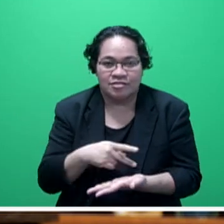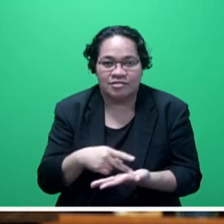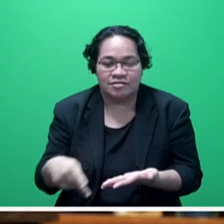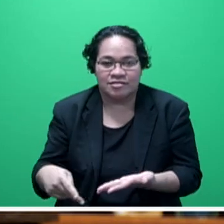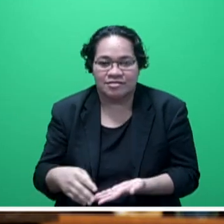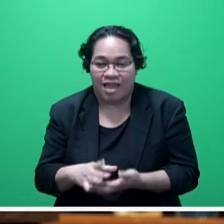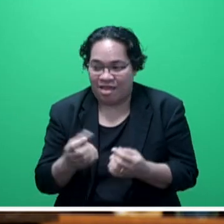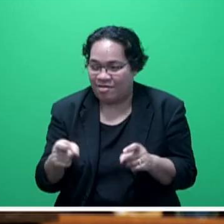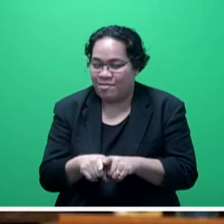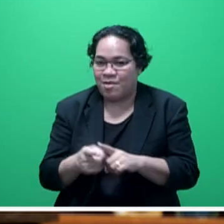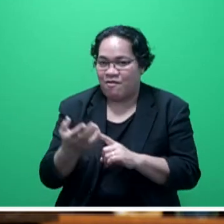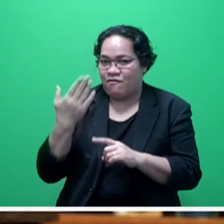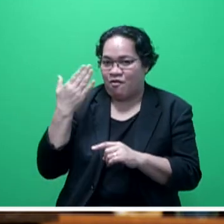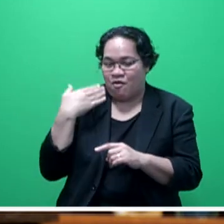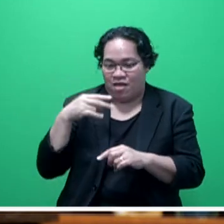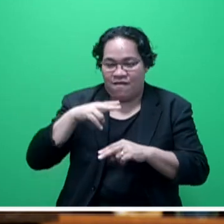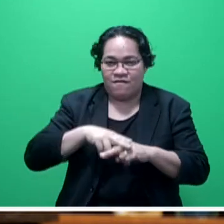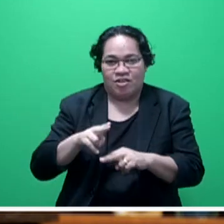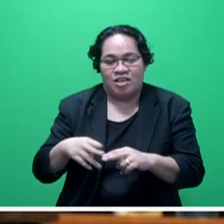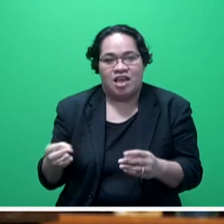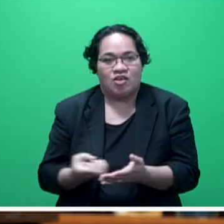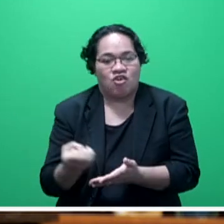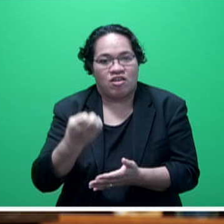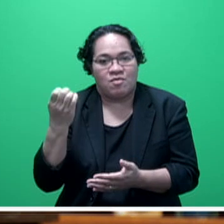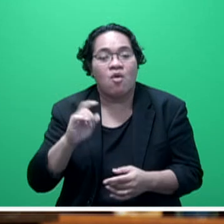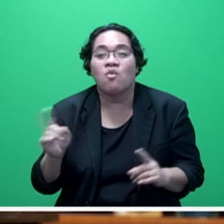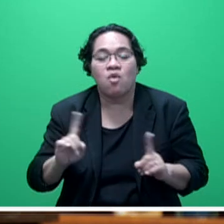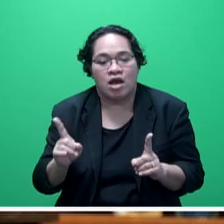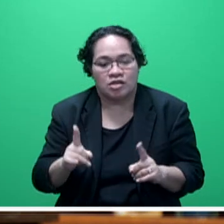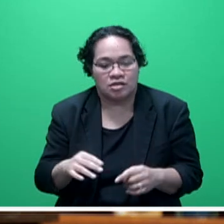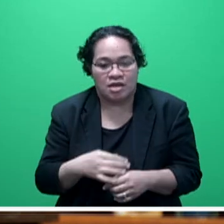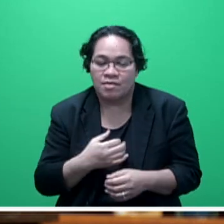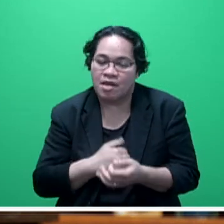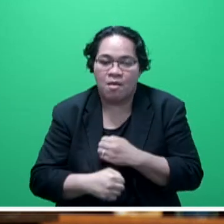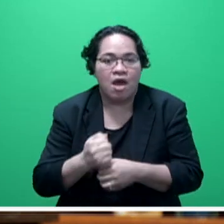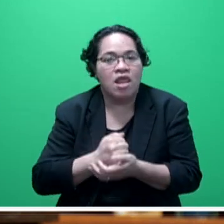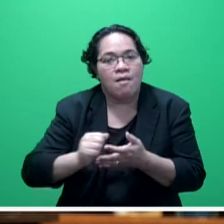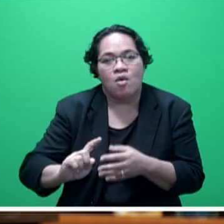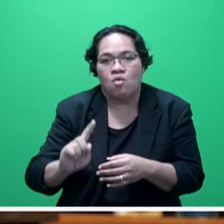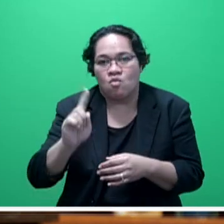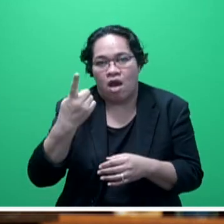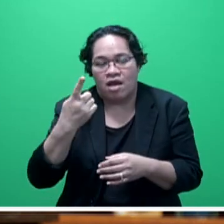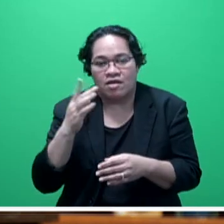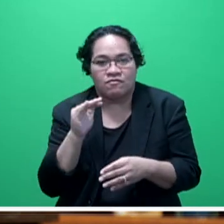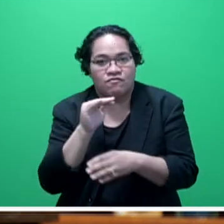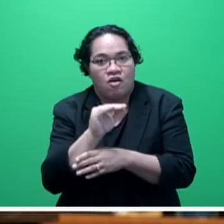had before in Fiji's economy. That is to take up the #1 foreign reserve